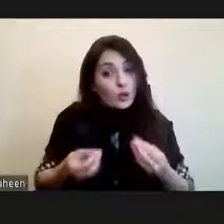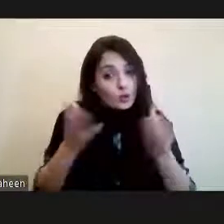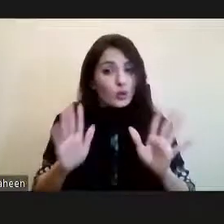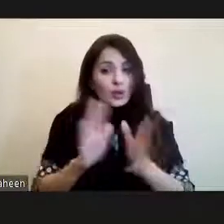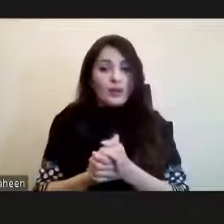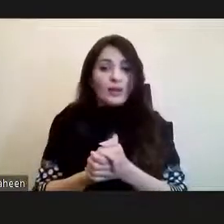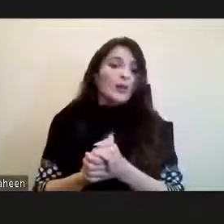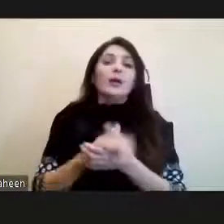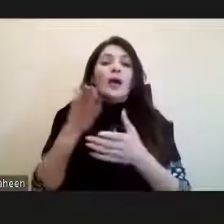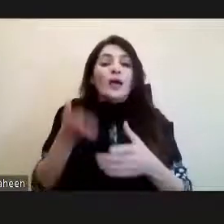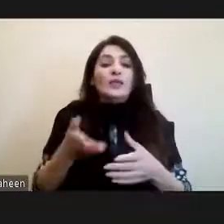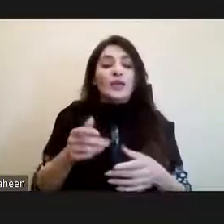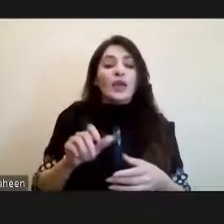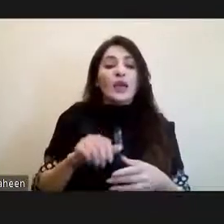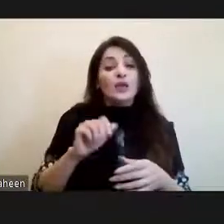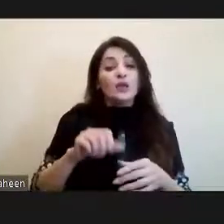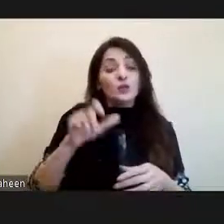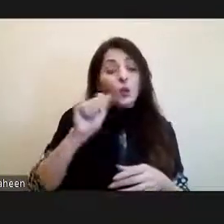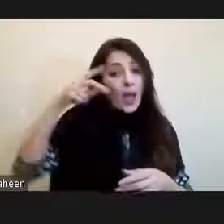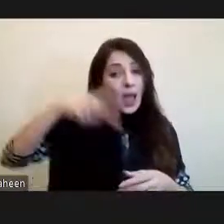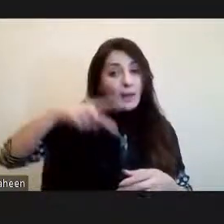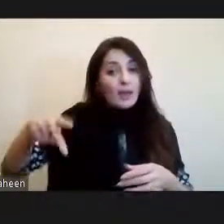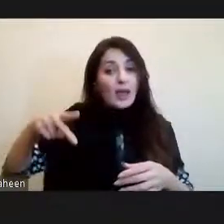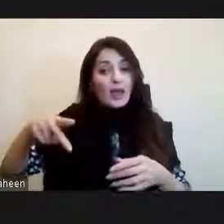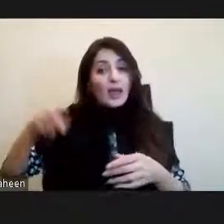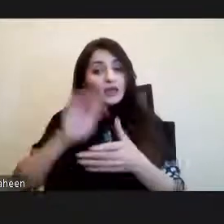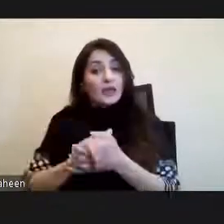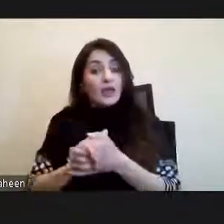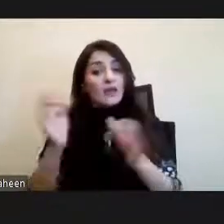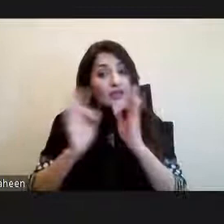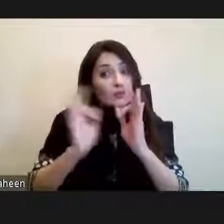source project, making it available to everyone. And now it's used by